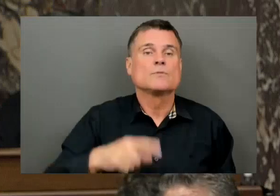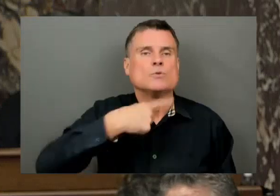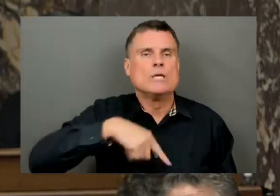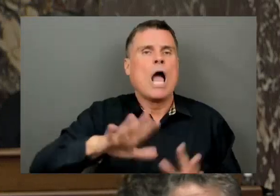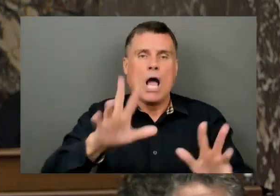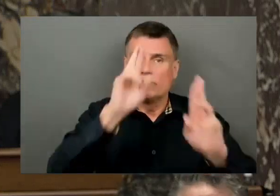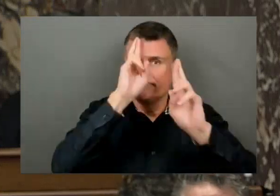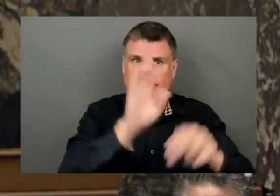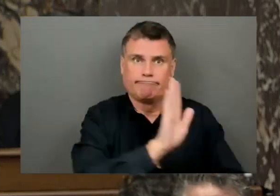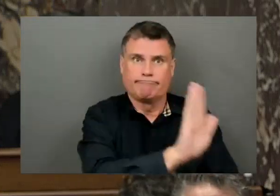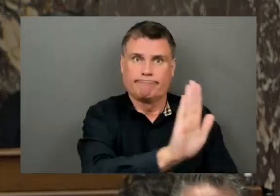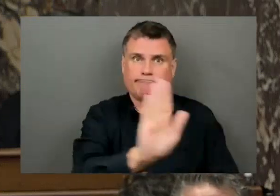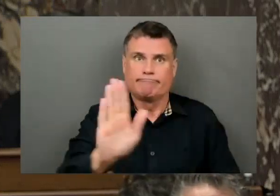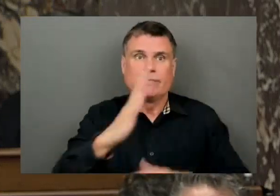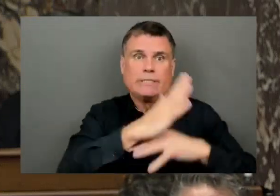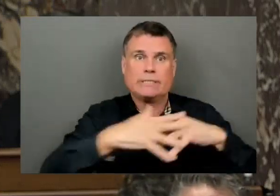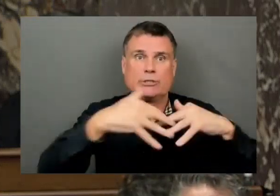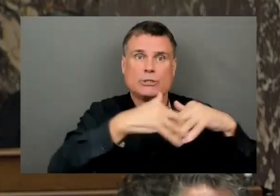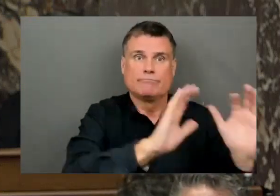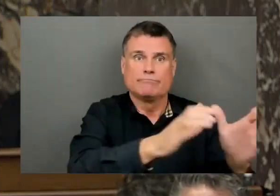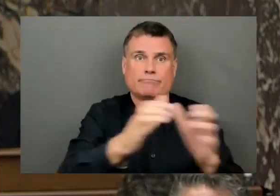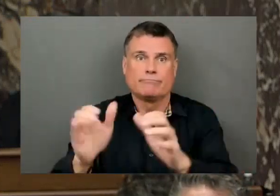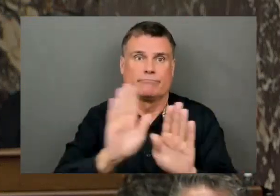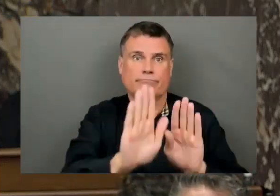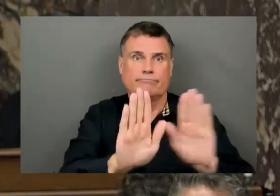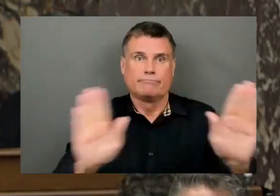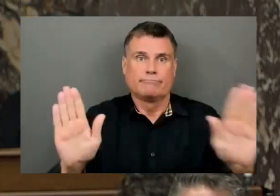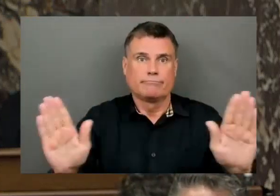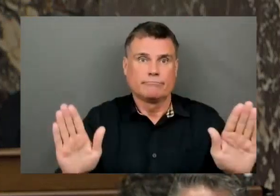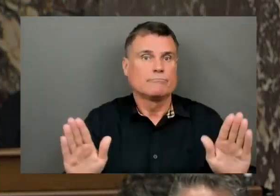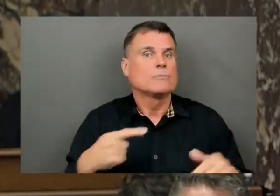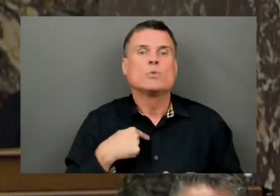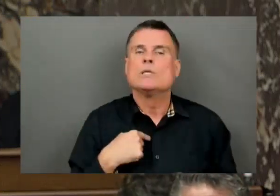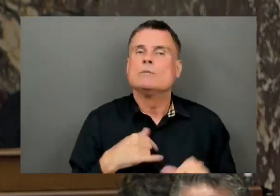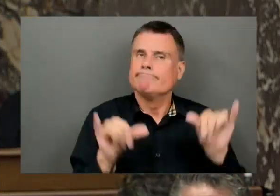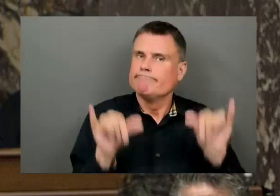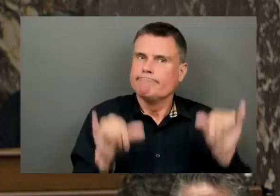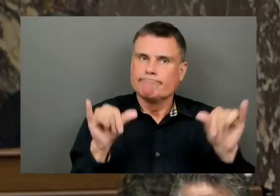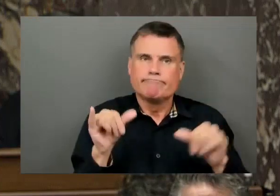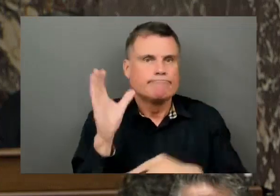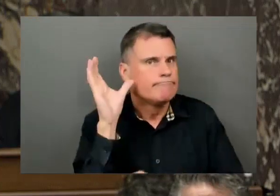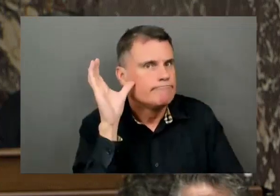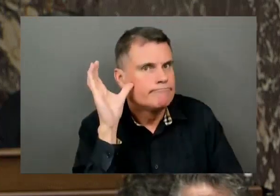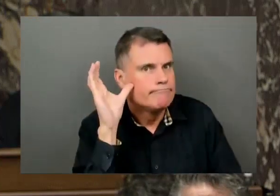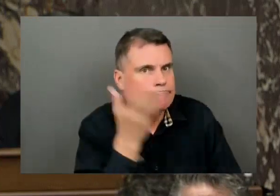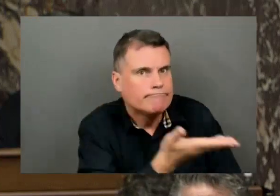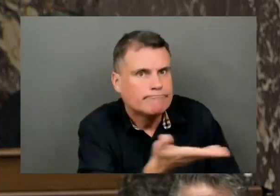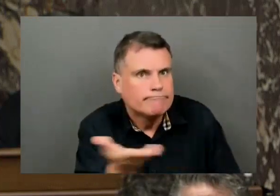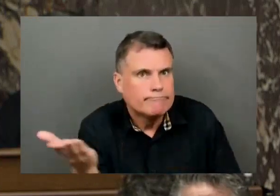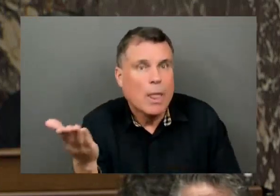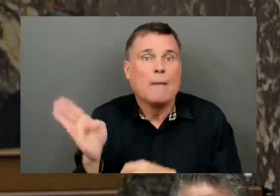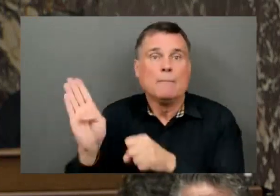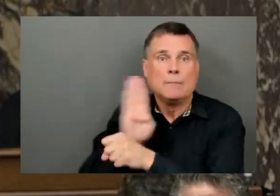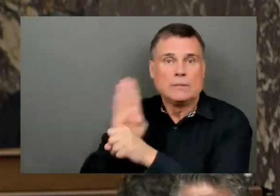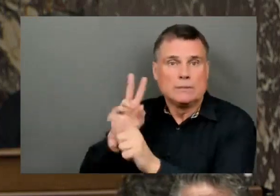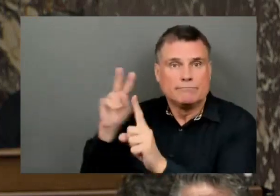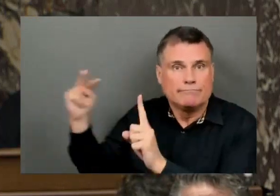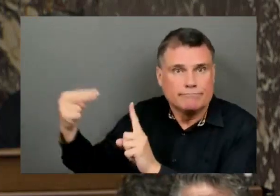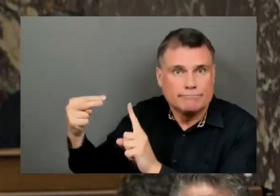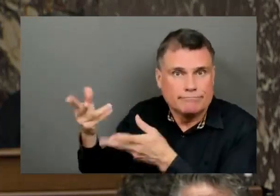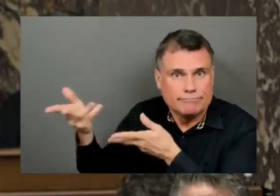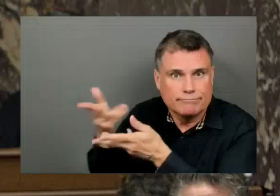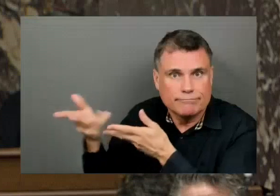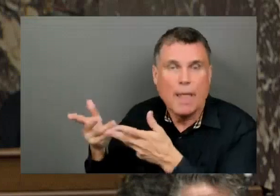communities and advocates and the sector to conserve more ancient forests for our children and grandchildren and to support